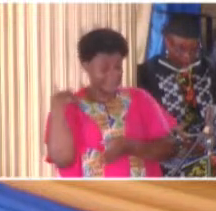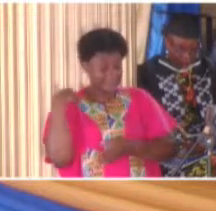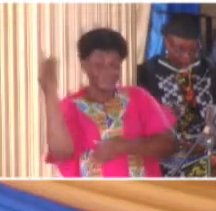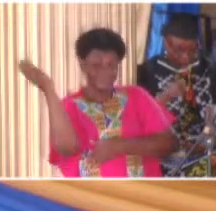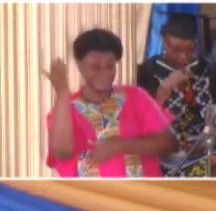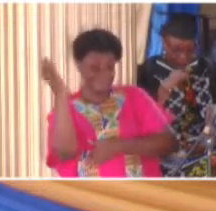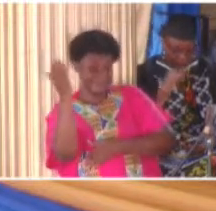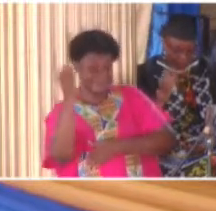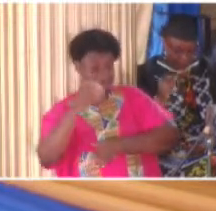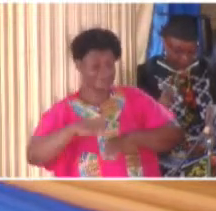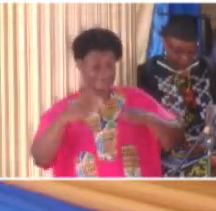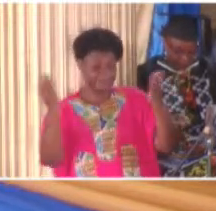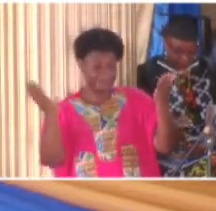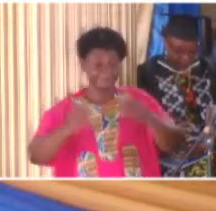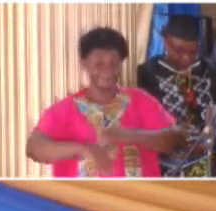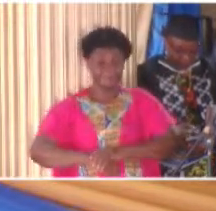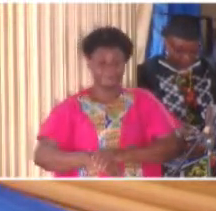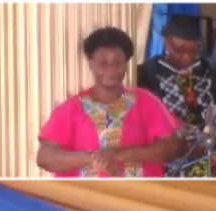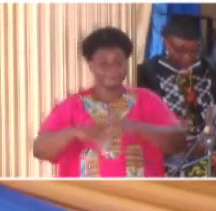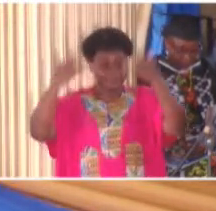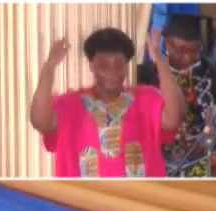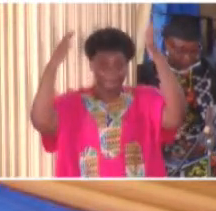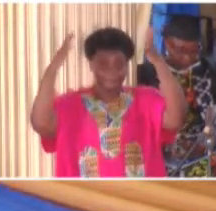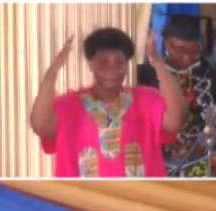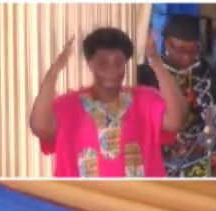opening remarks.